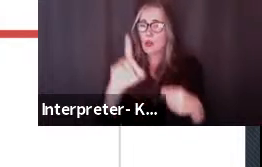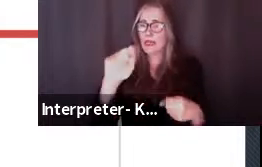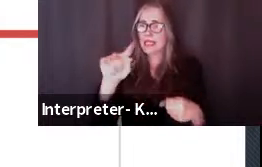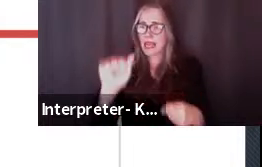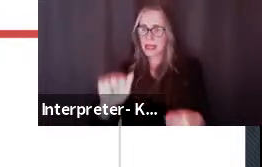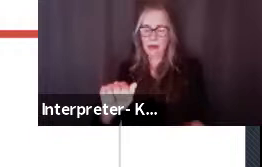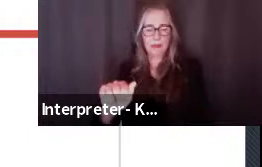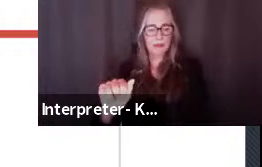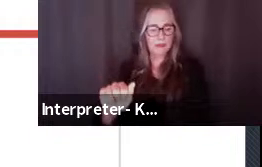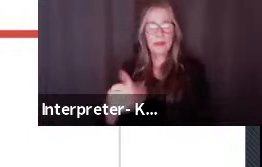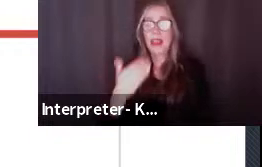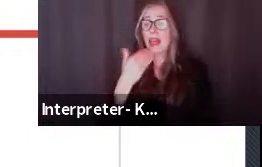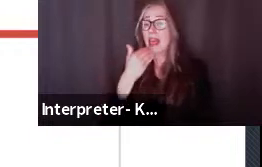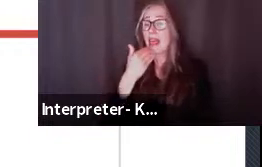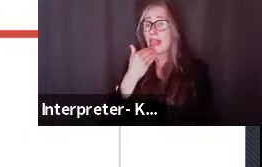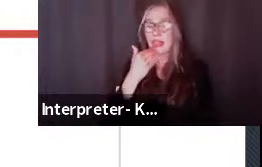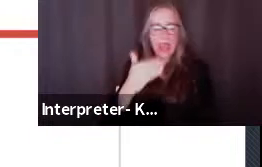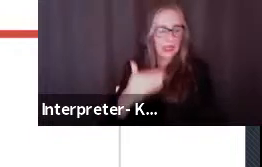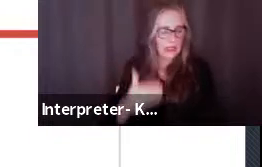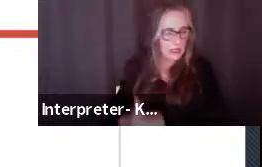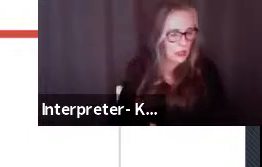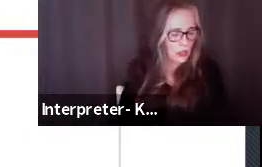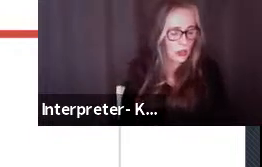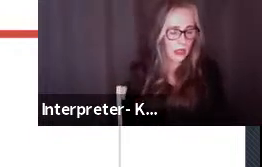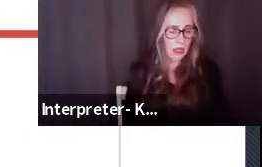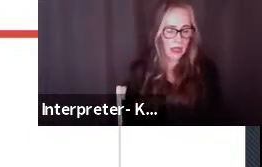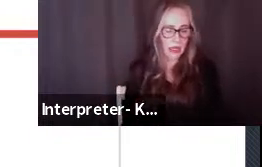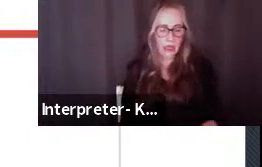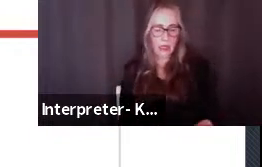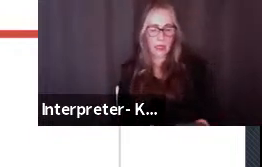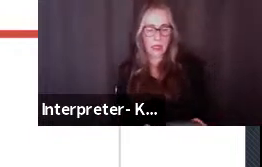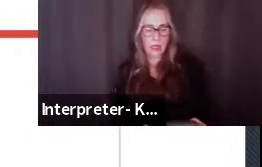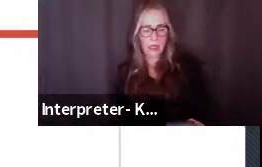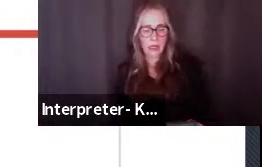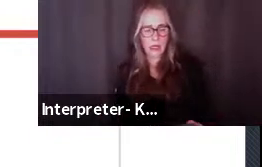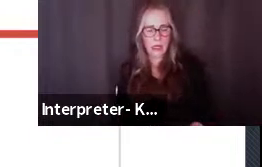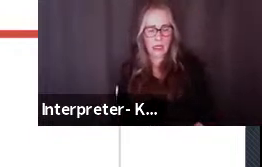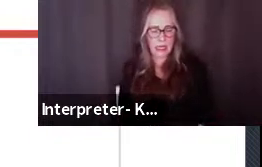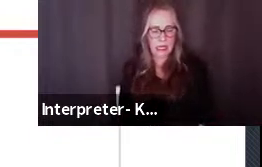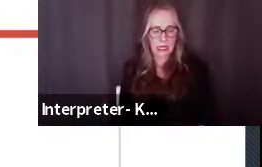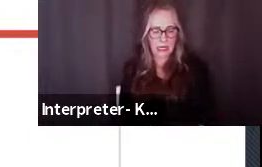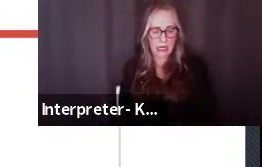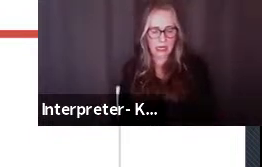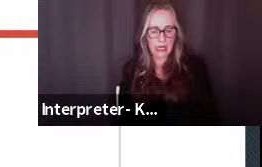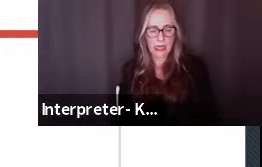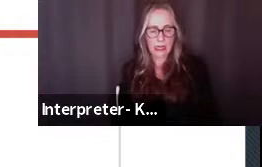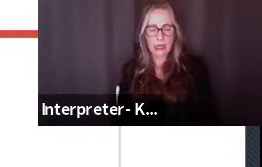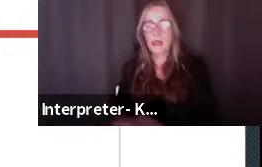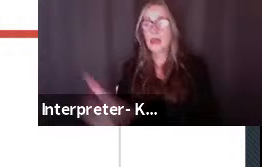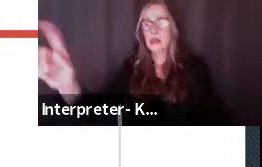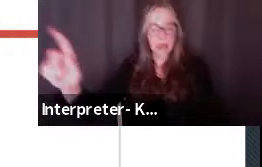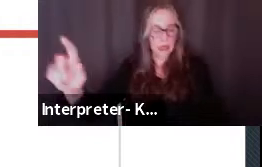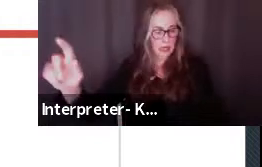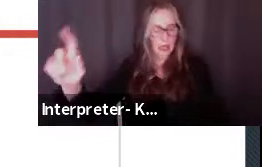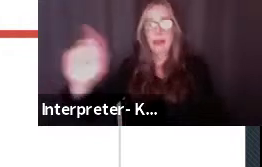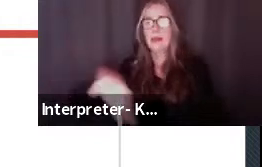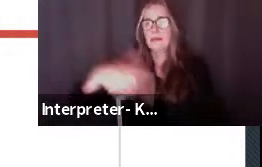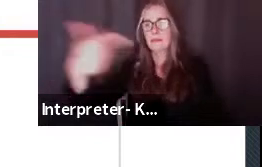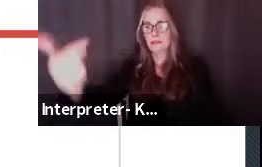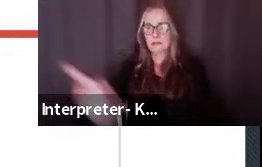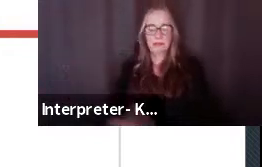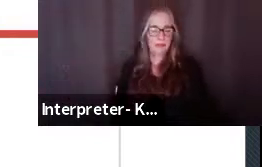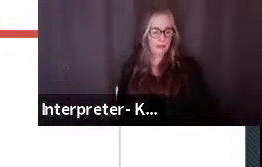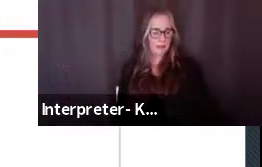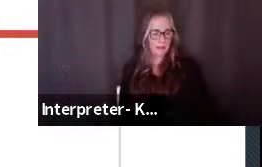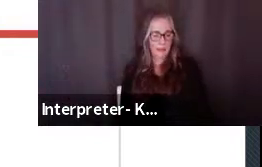thanks to a generous grant from the national institutes of health we've been expanding our research